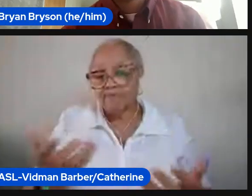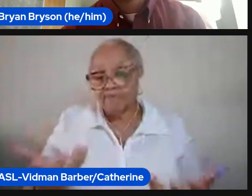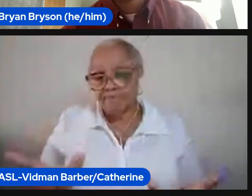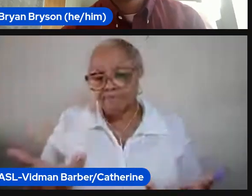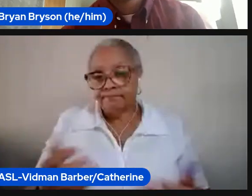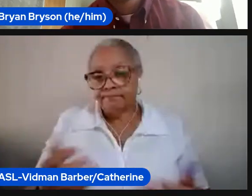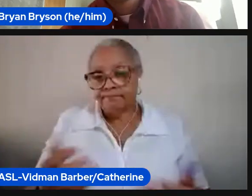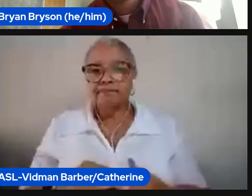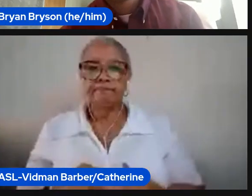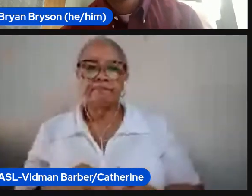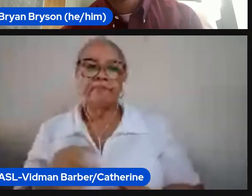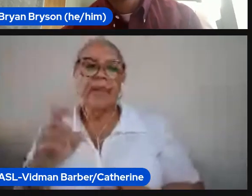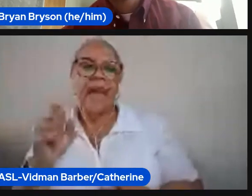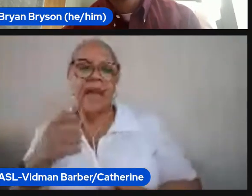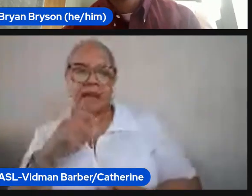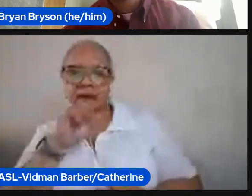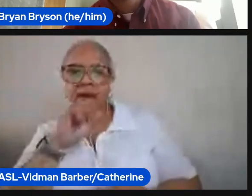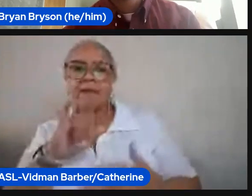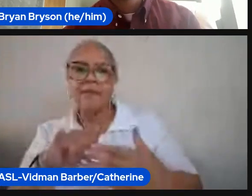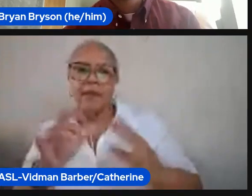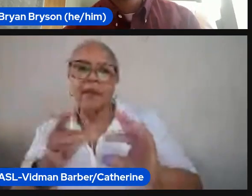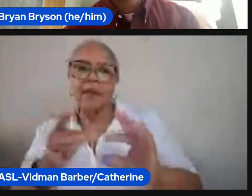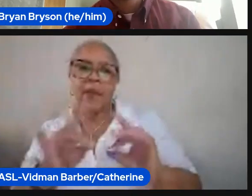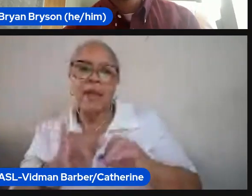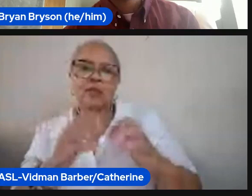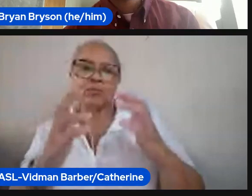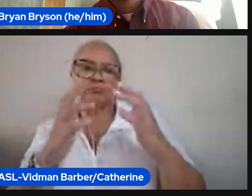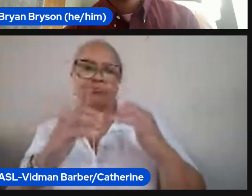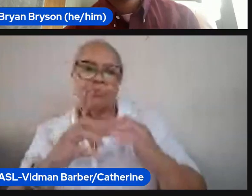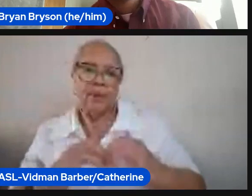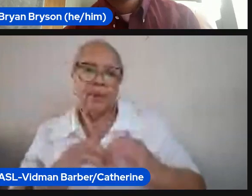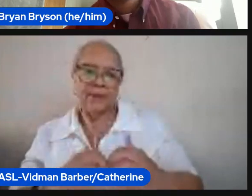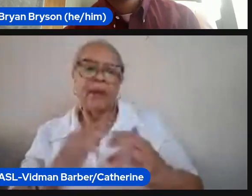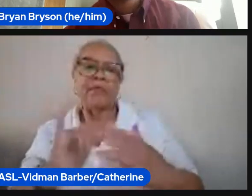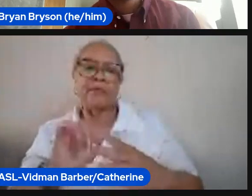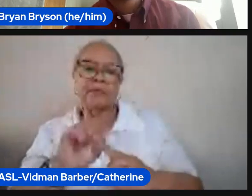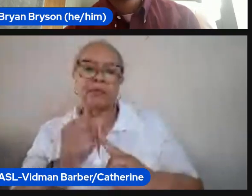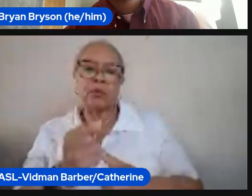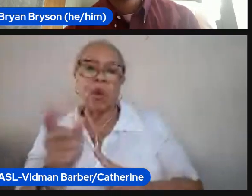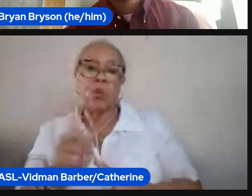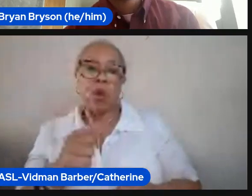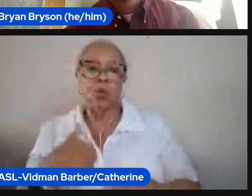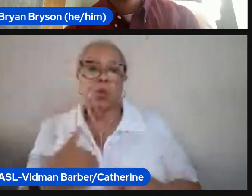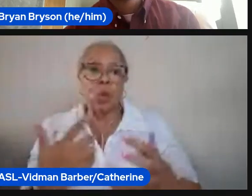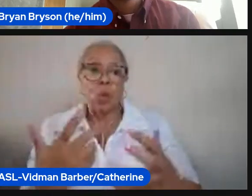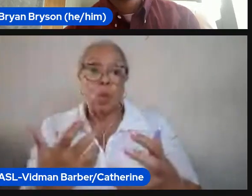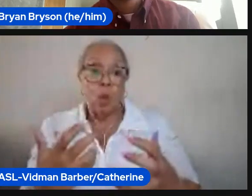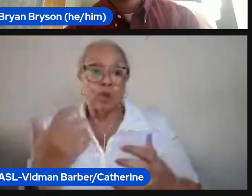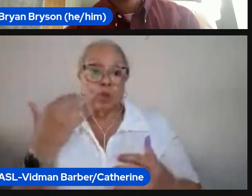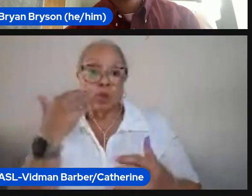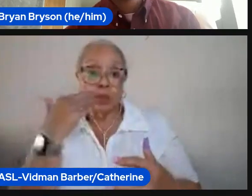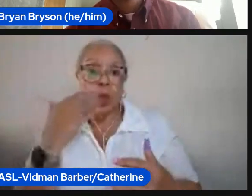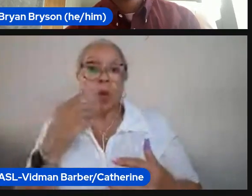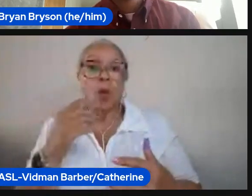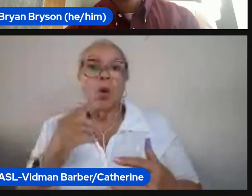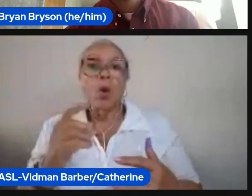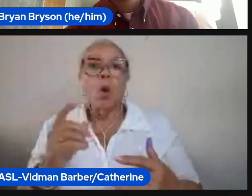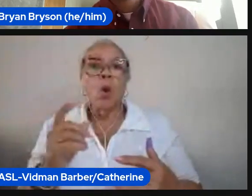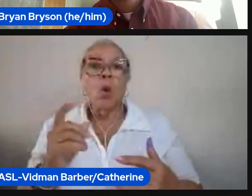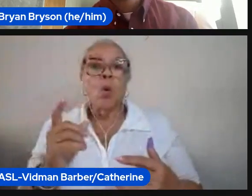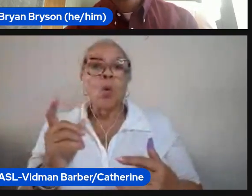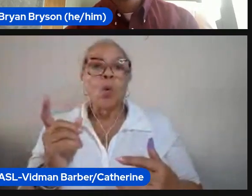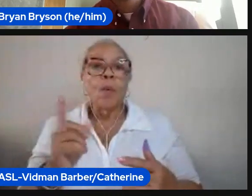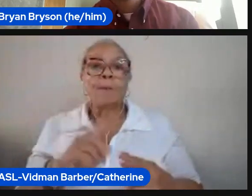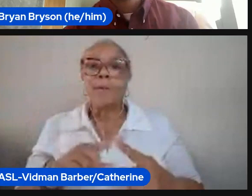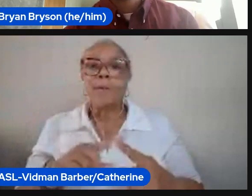Yeah, I love that comment and the way that you're, breaking down, situations where we want to know and situations where we don't necessarily need